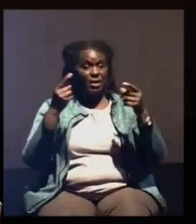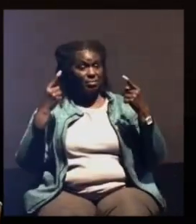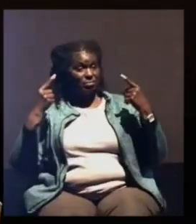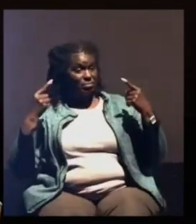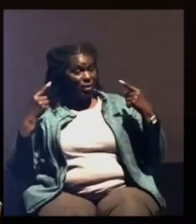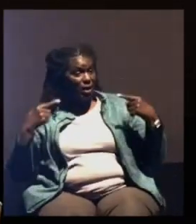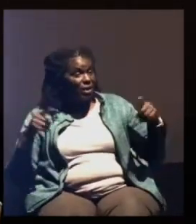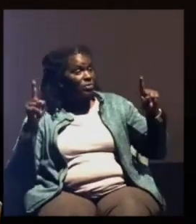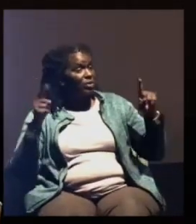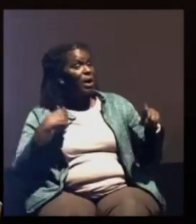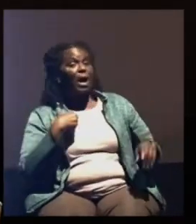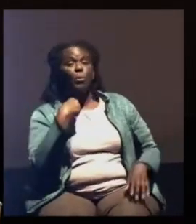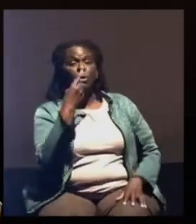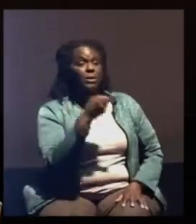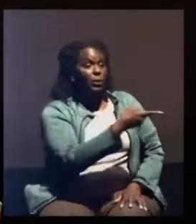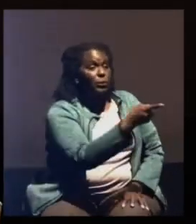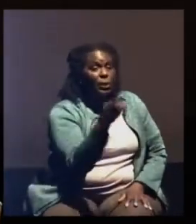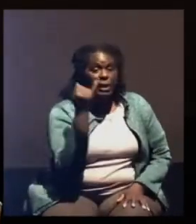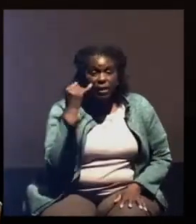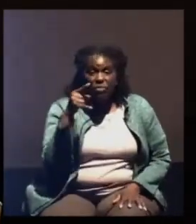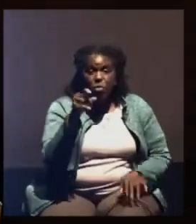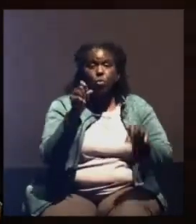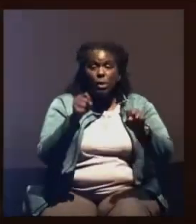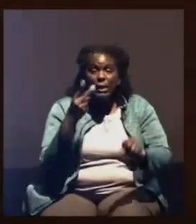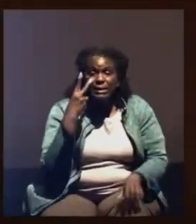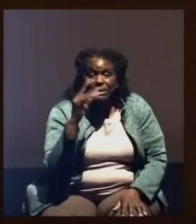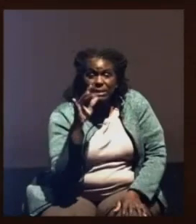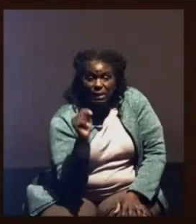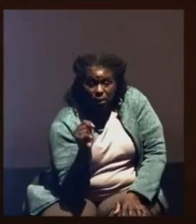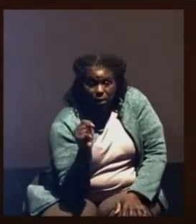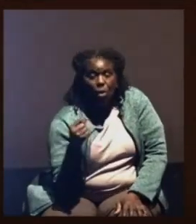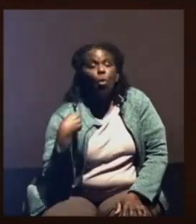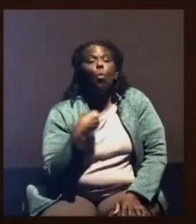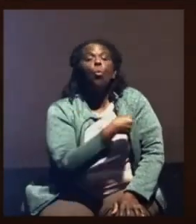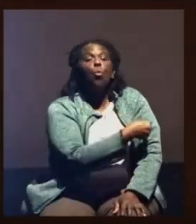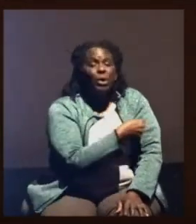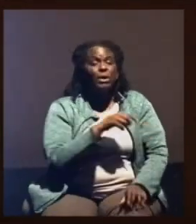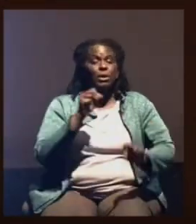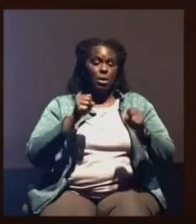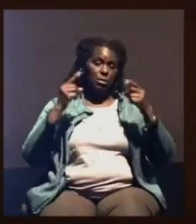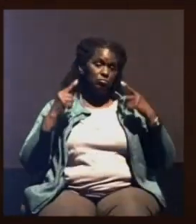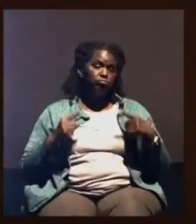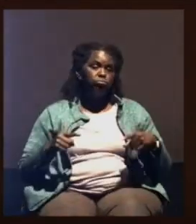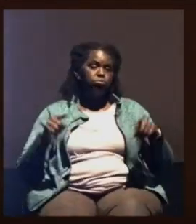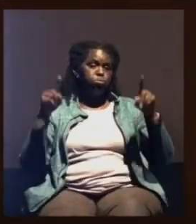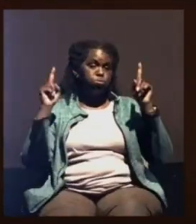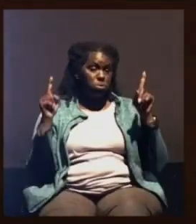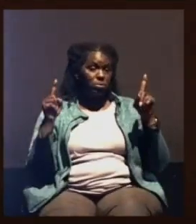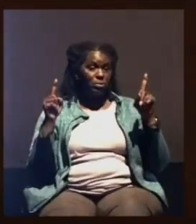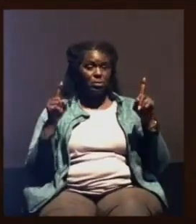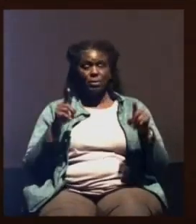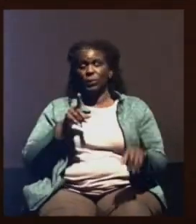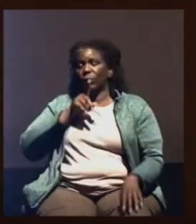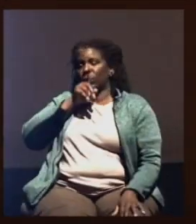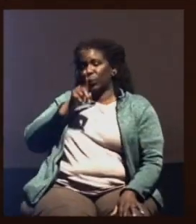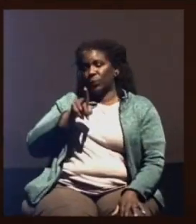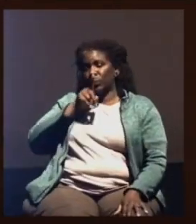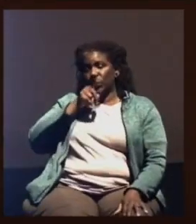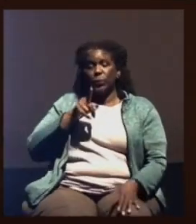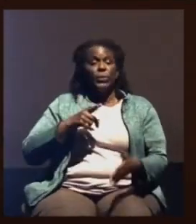tell you that if you can see it, we can achieve it. That is so true.